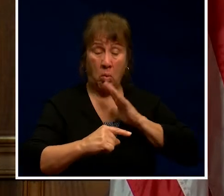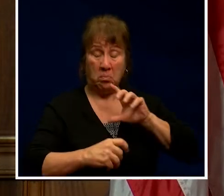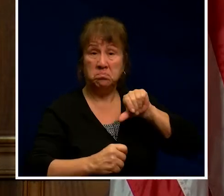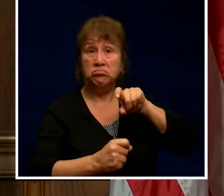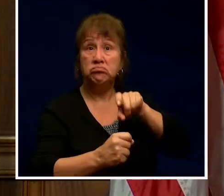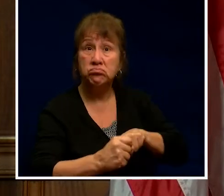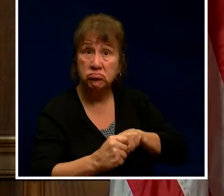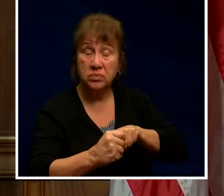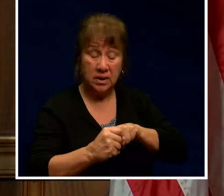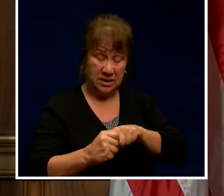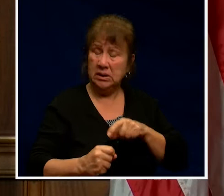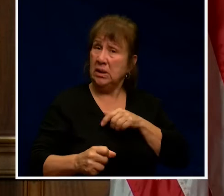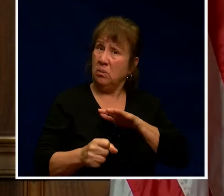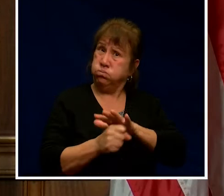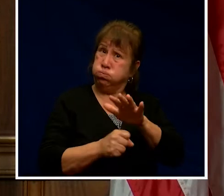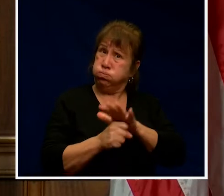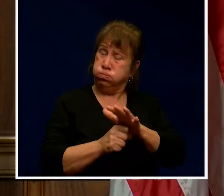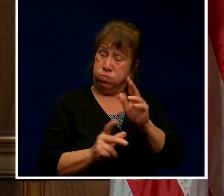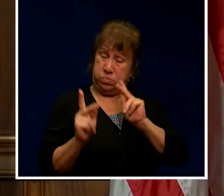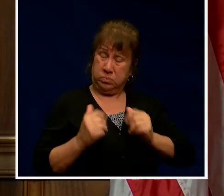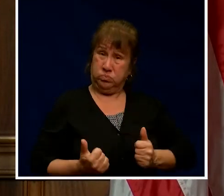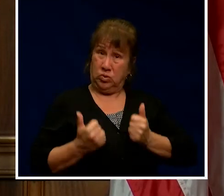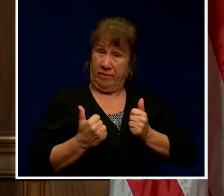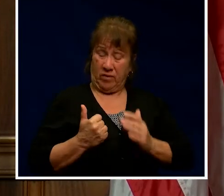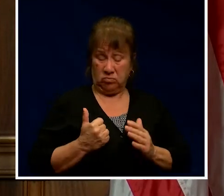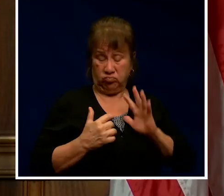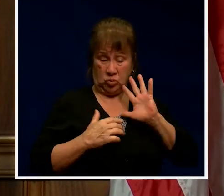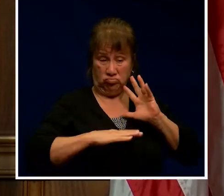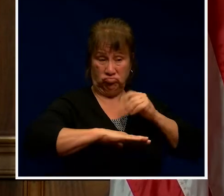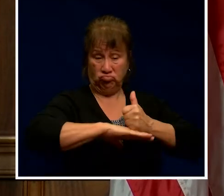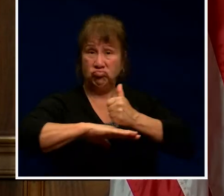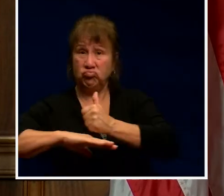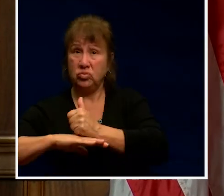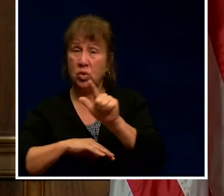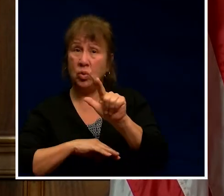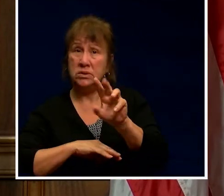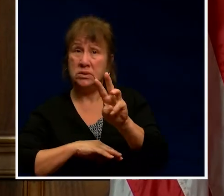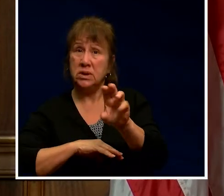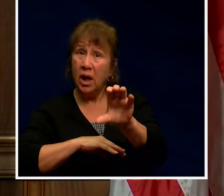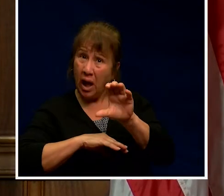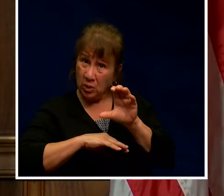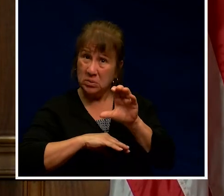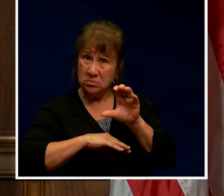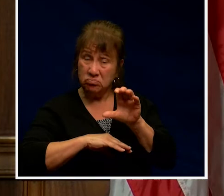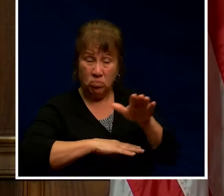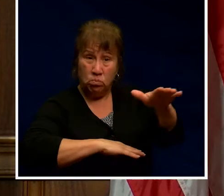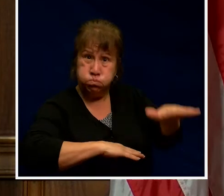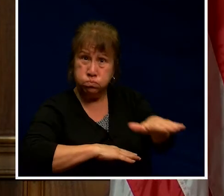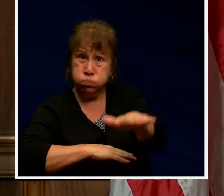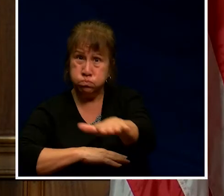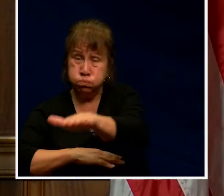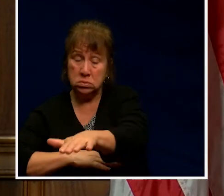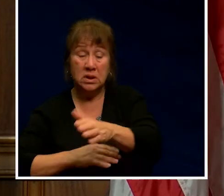We have enough survivors that we're estimating we're going to be installing probably over 2,600 units. Some of those